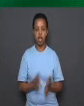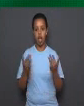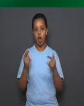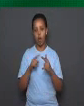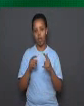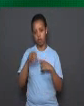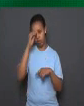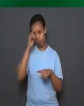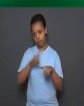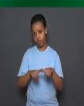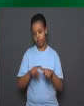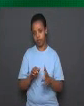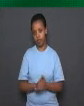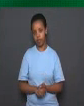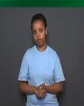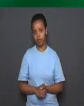Let's get back to our lesson.